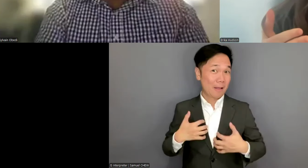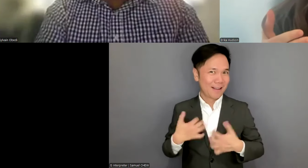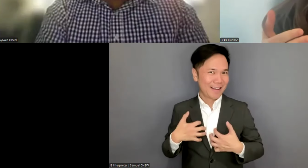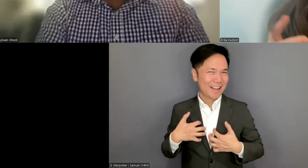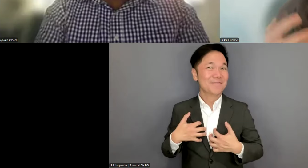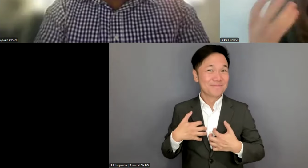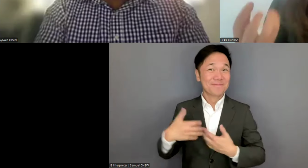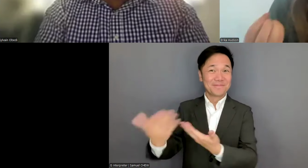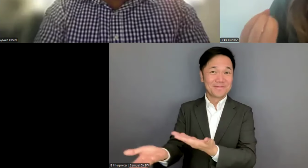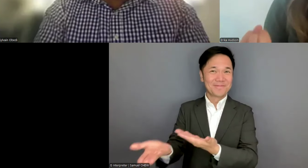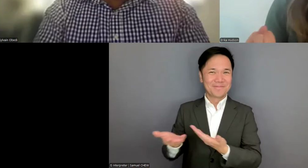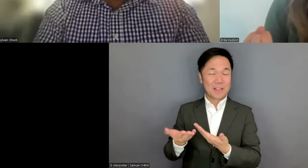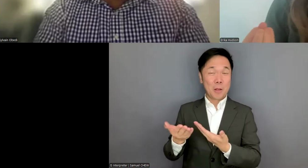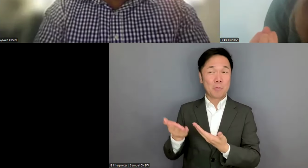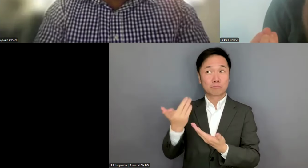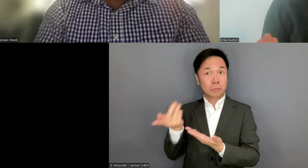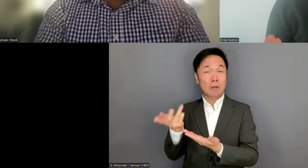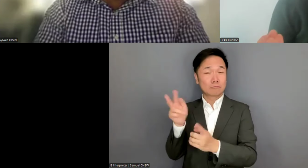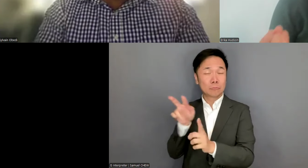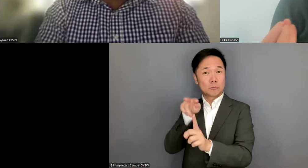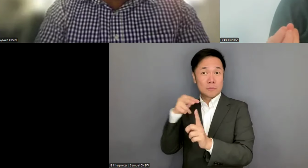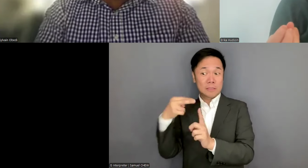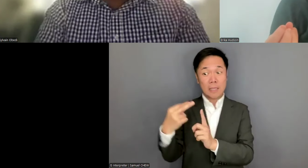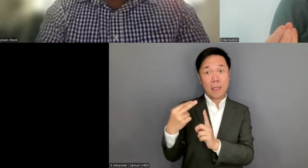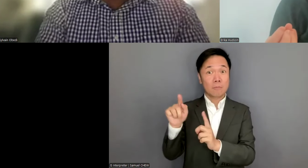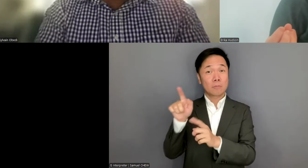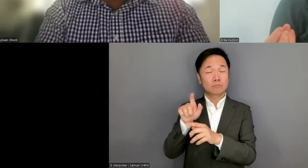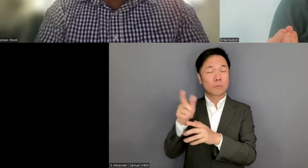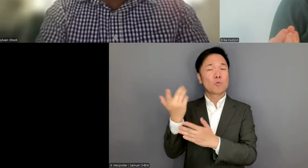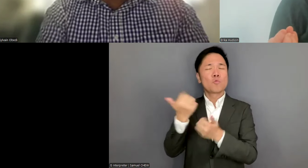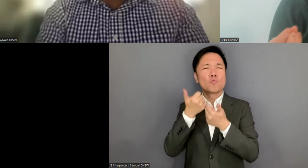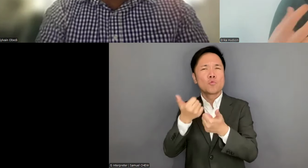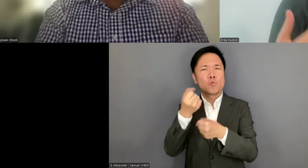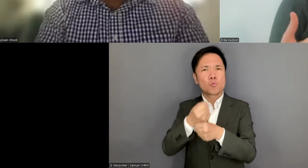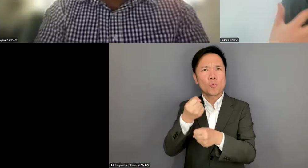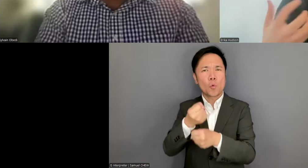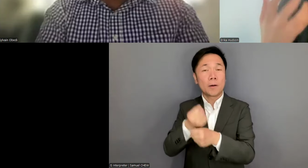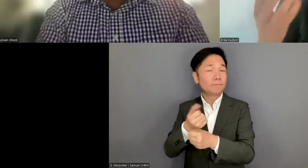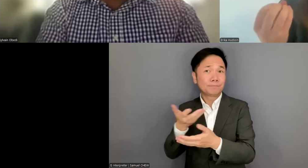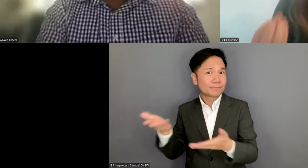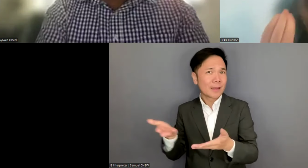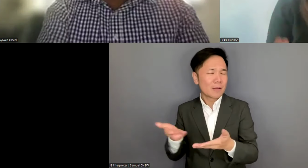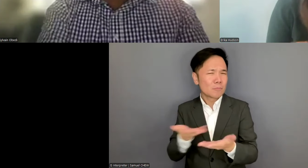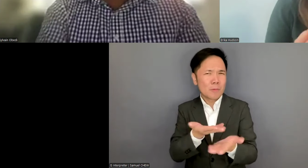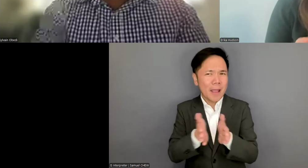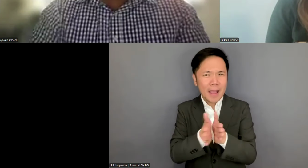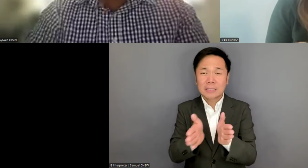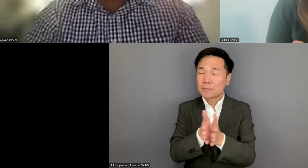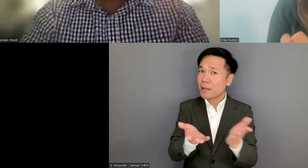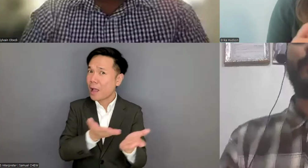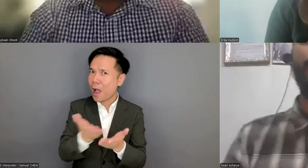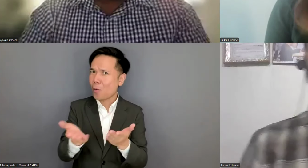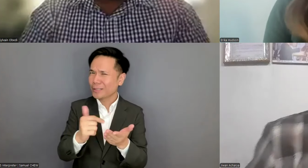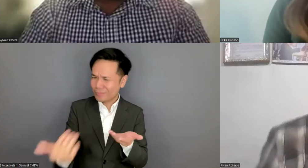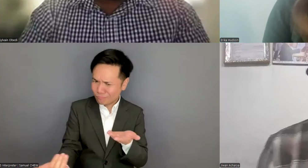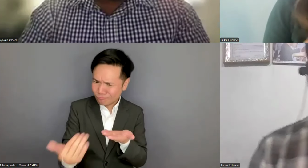the conversation to really focusing on these good practices and how we can really build these strong